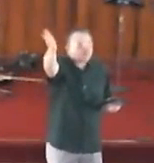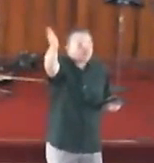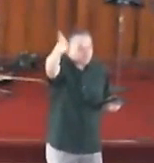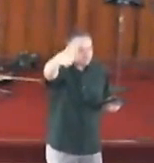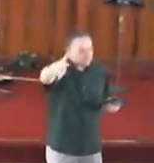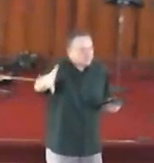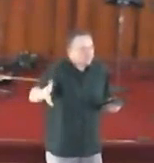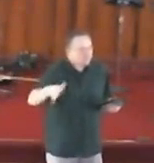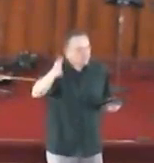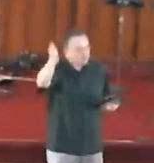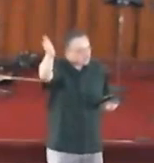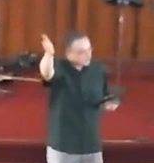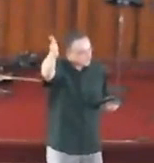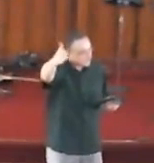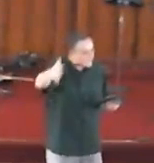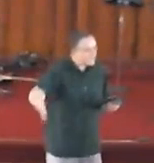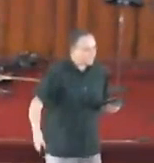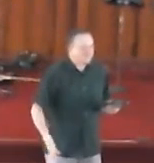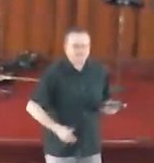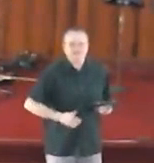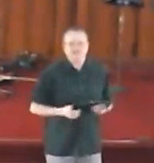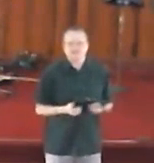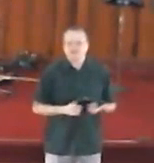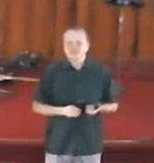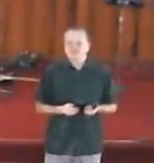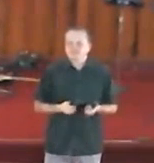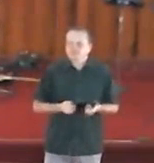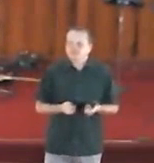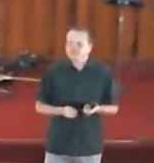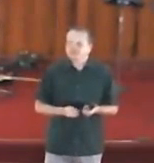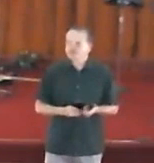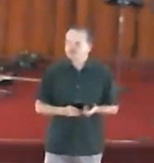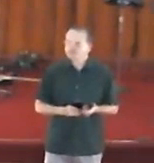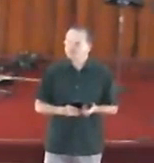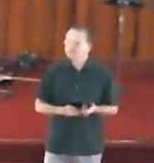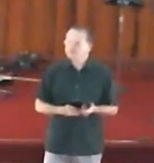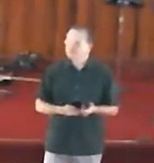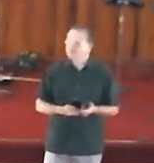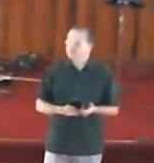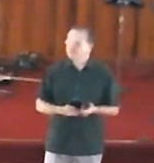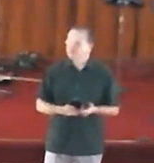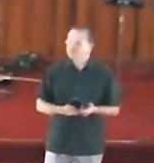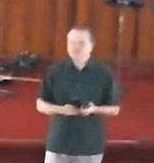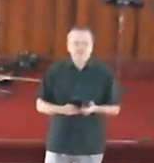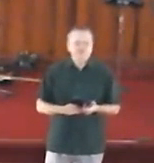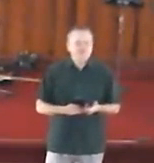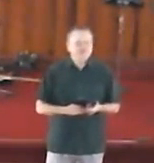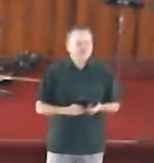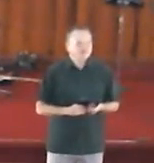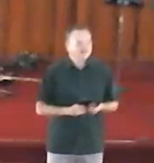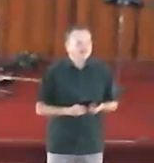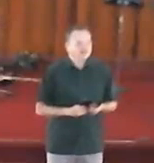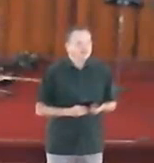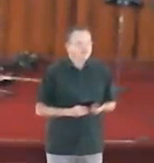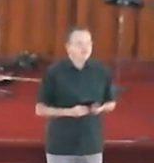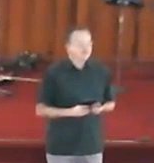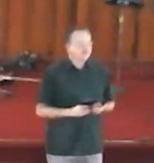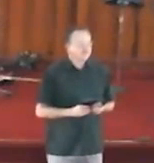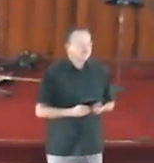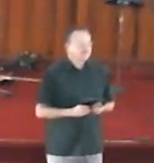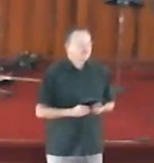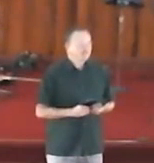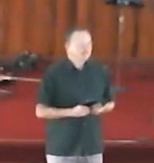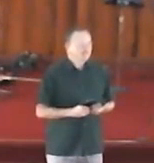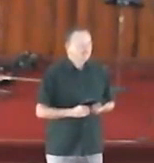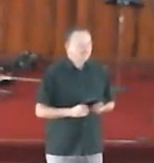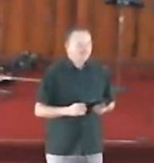bajo cierto líder o bajo cierta línea. Back then, people would become baptized under a certain line of thought or under a